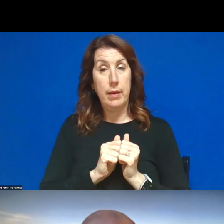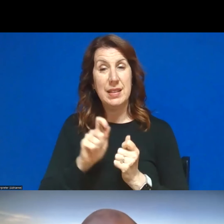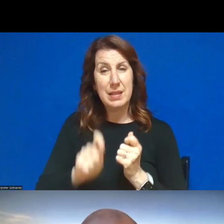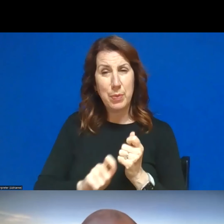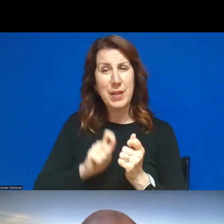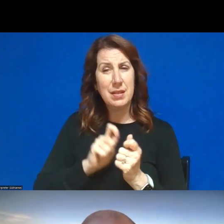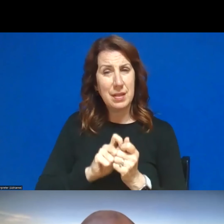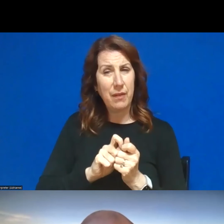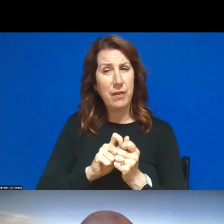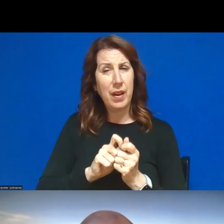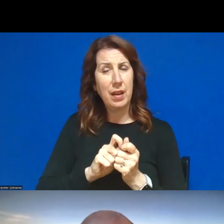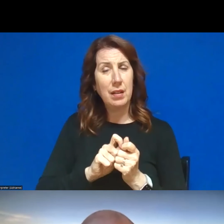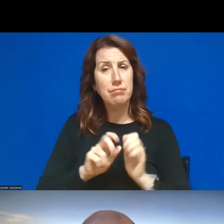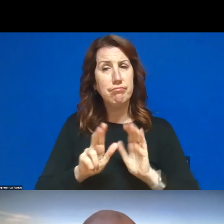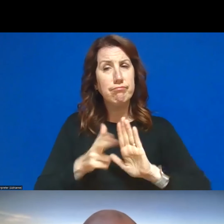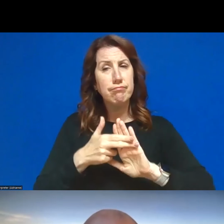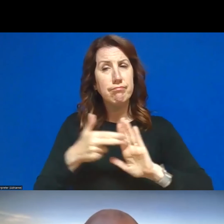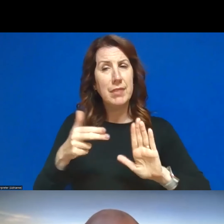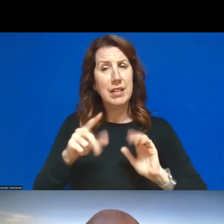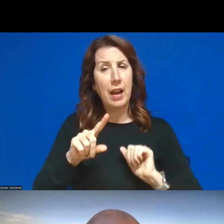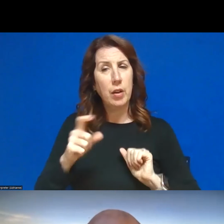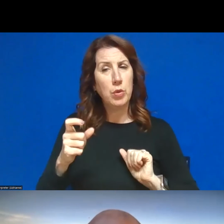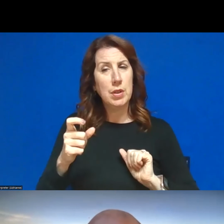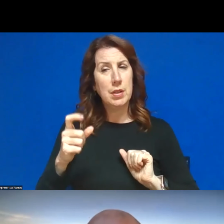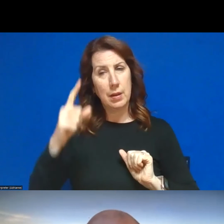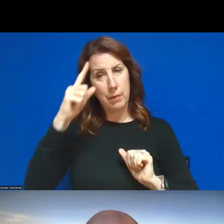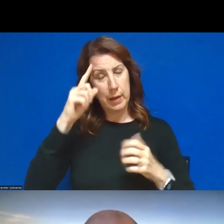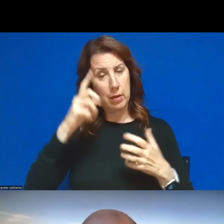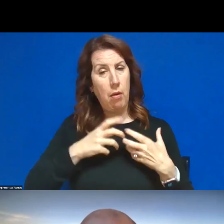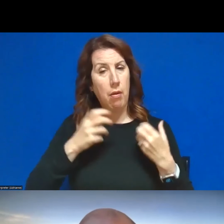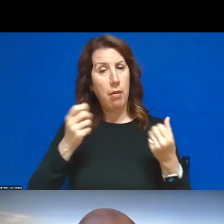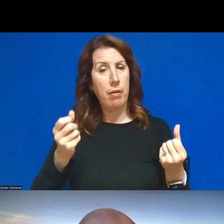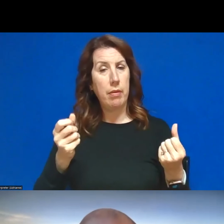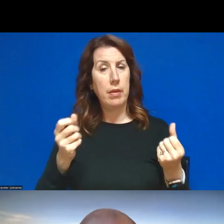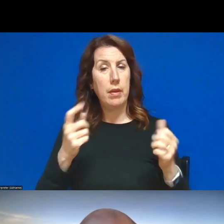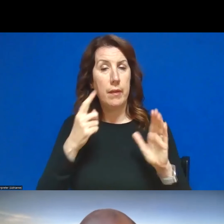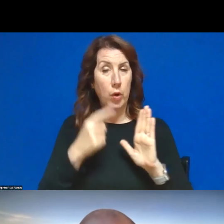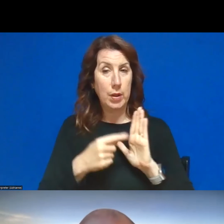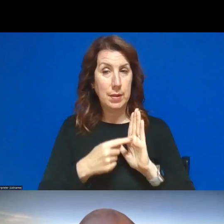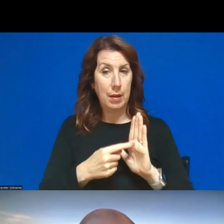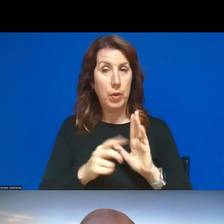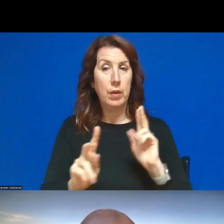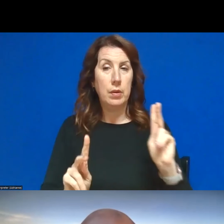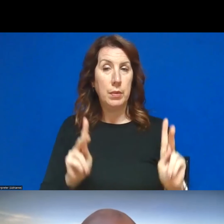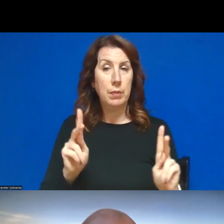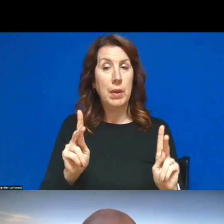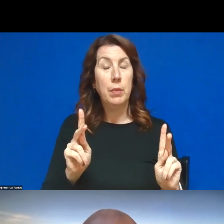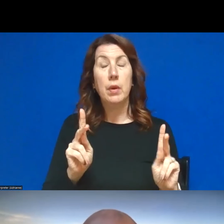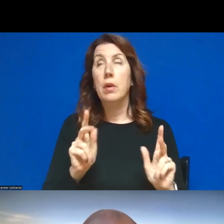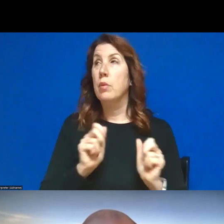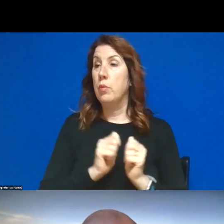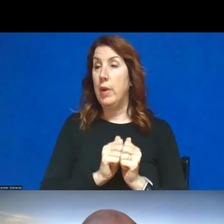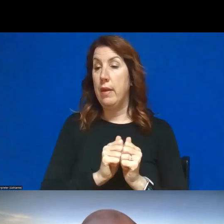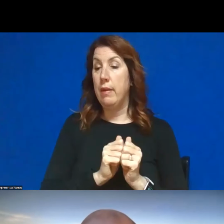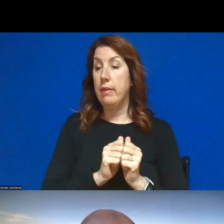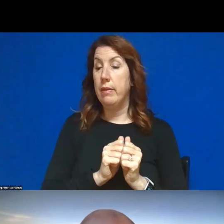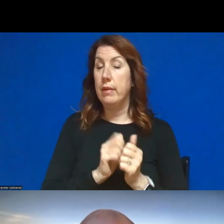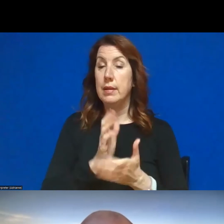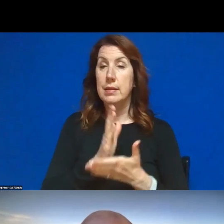specific types of mental health disabilities, such as individuals with certain types